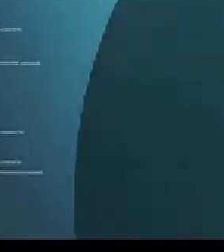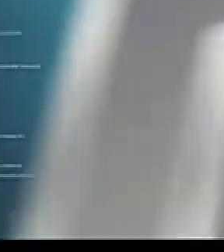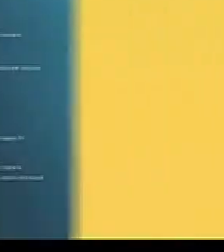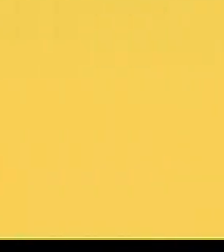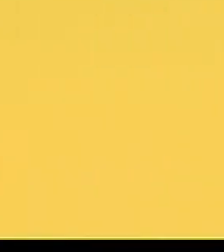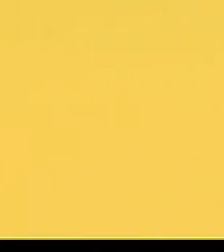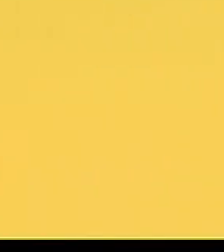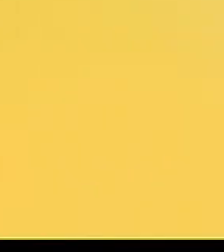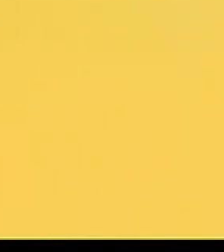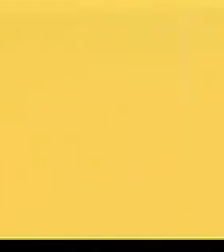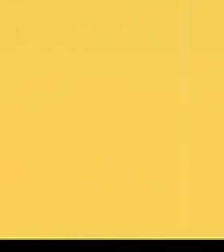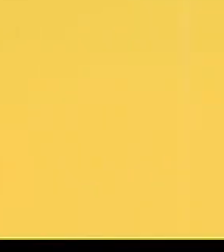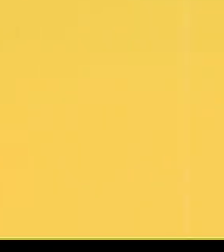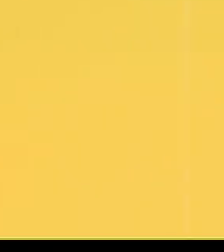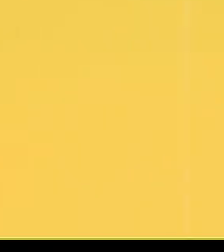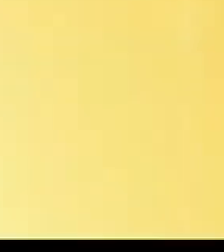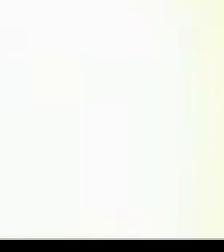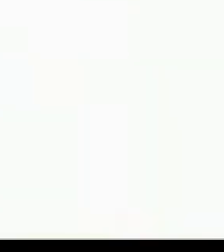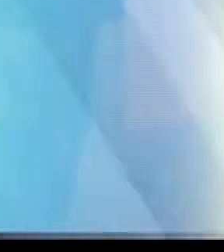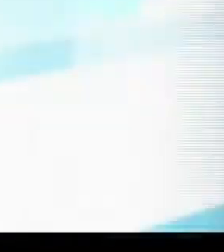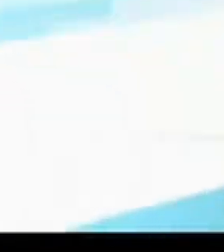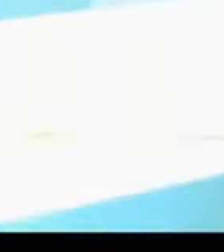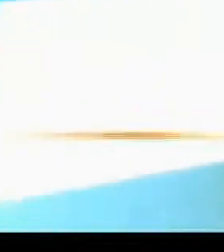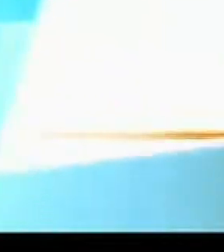Now in HD.